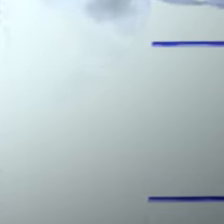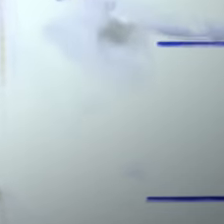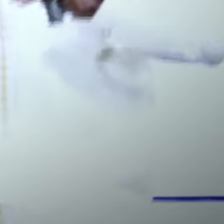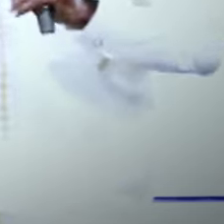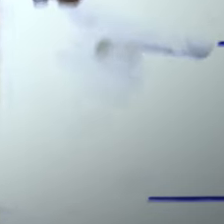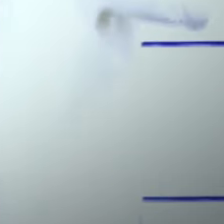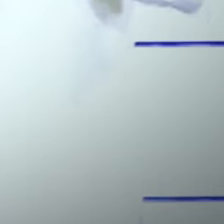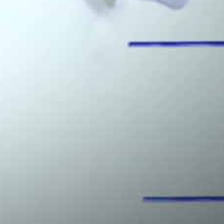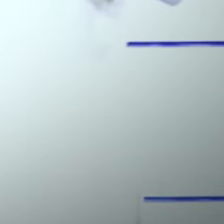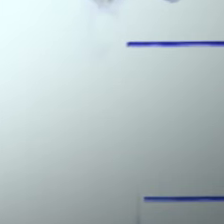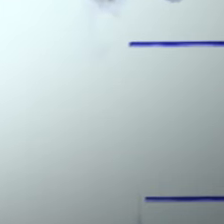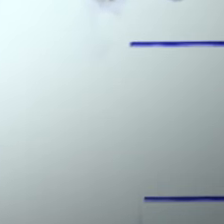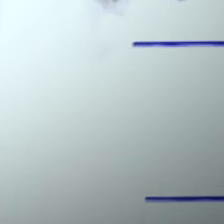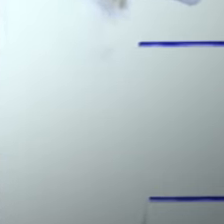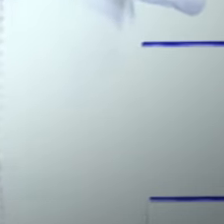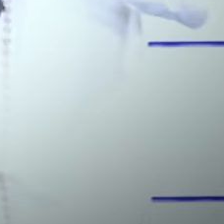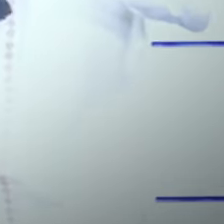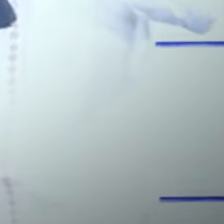In